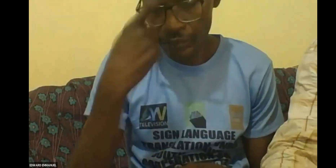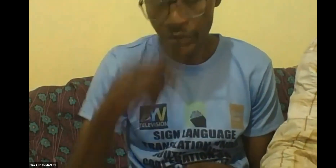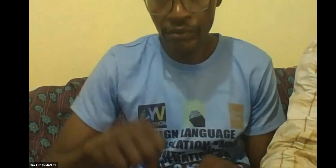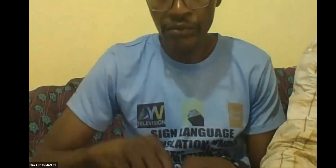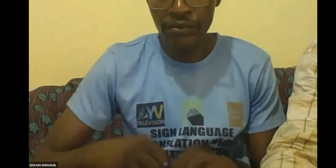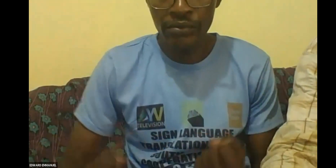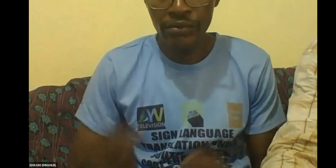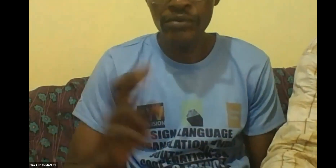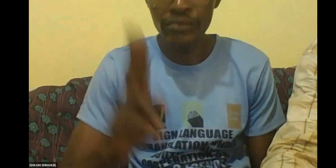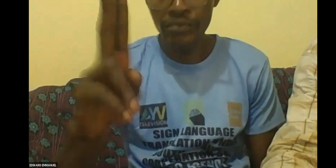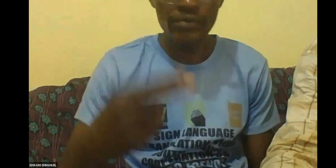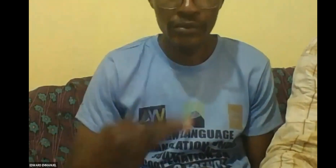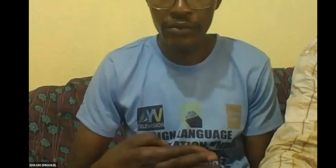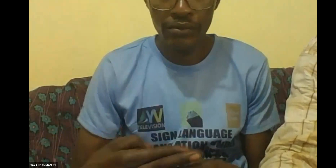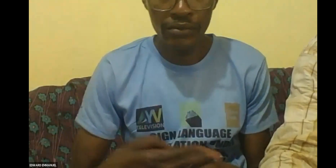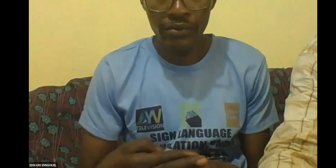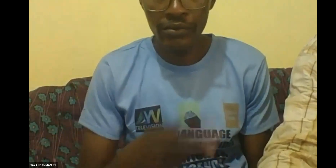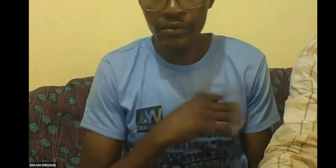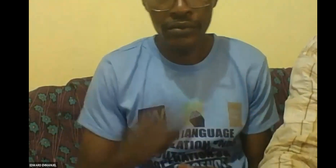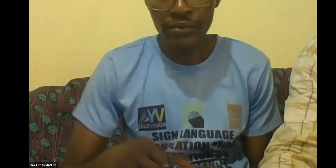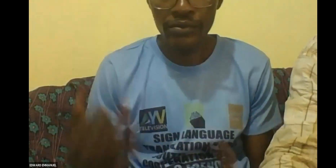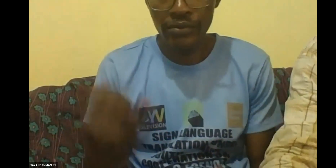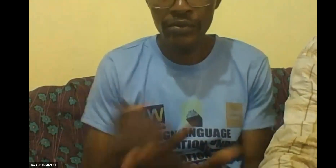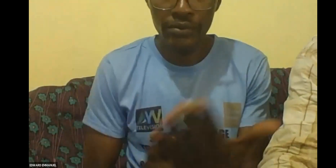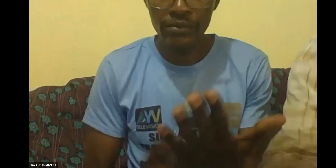the list should come up.